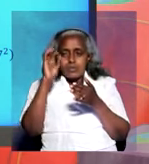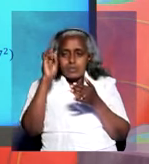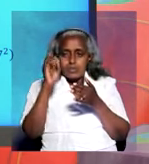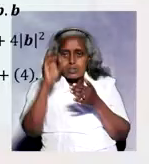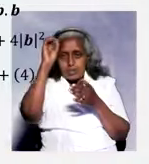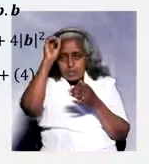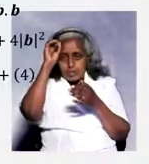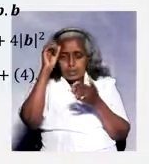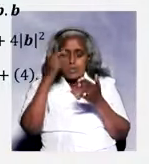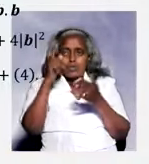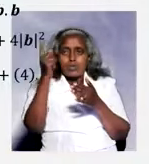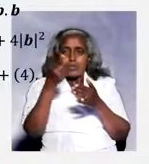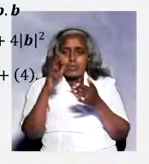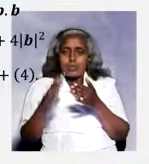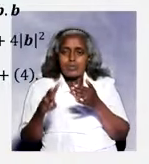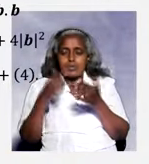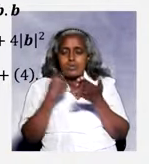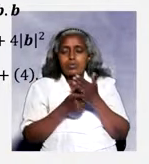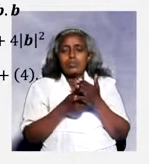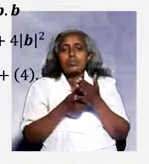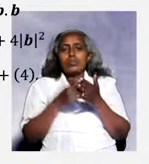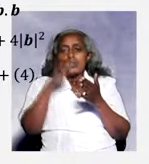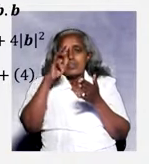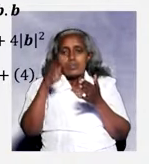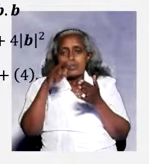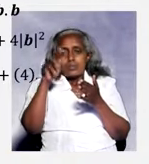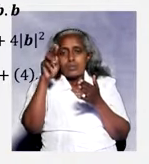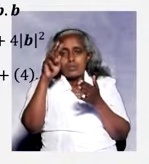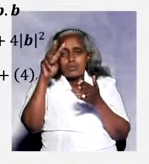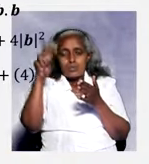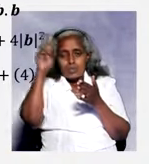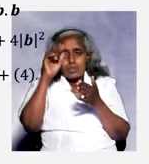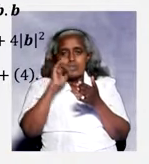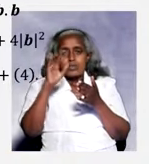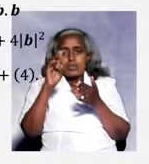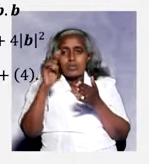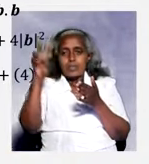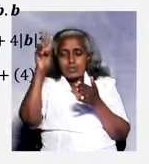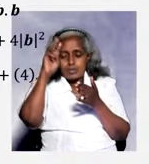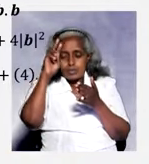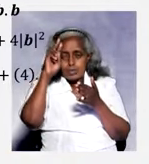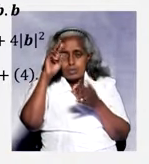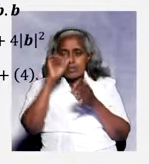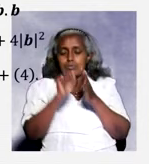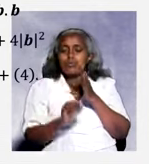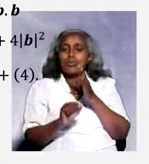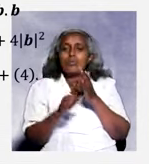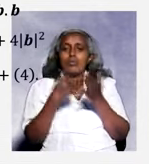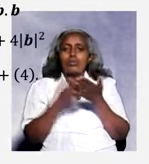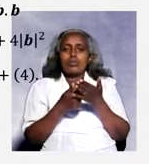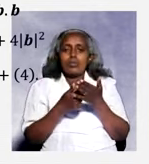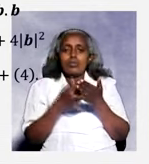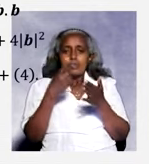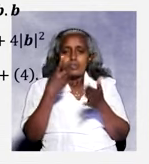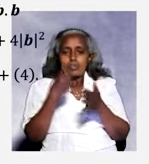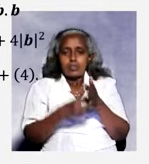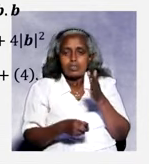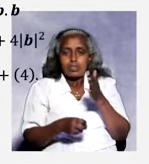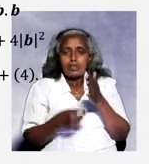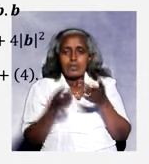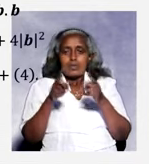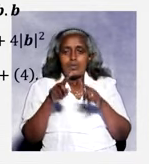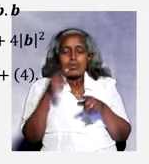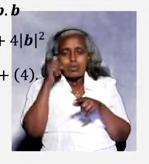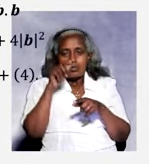over 2, magnitude of b squared is this 7 squared. So you will have this result when